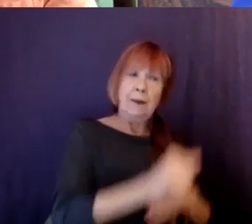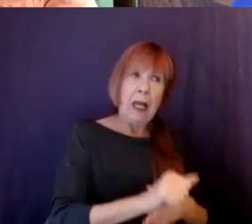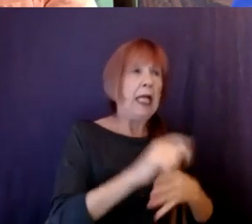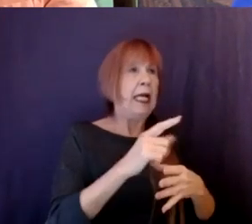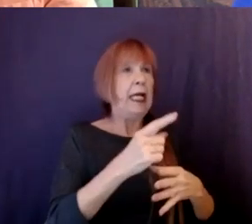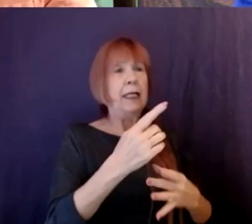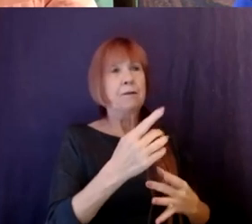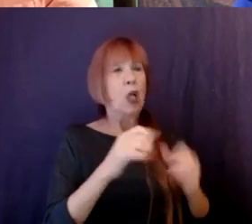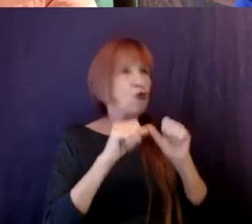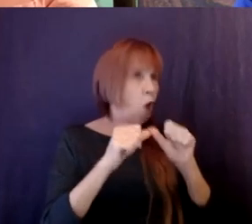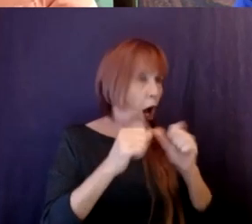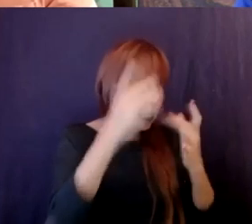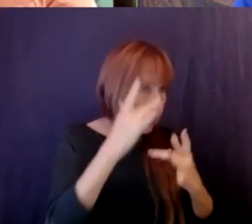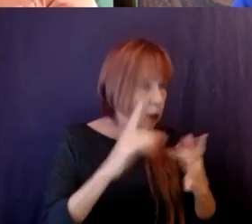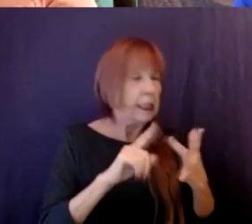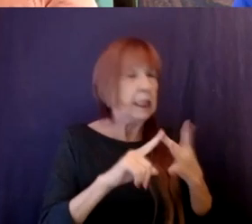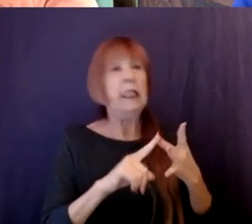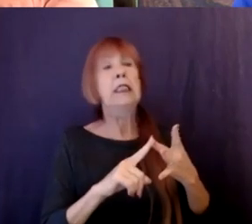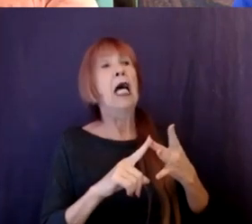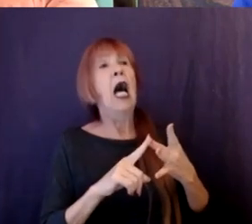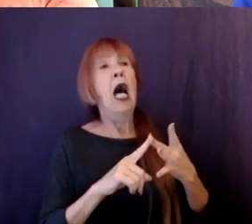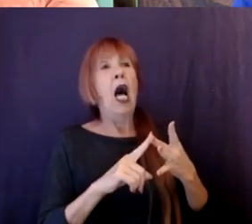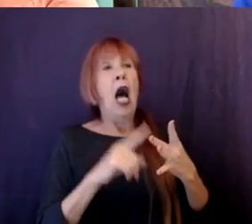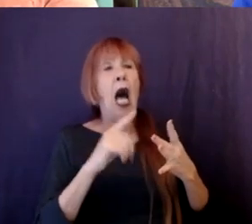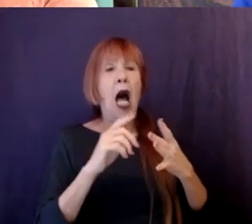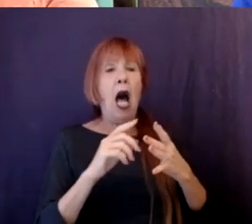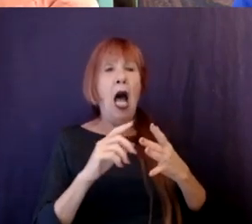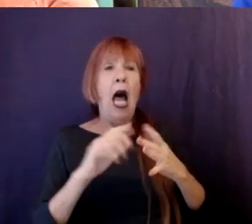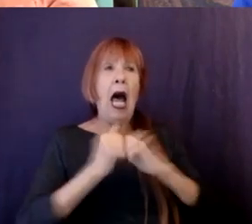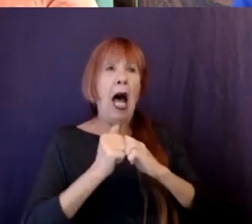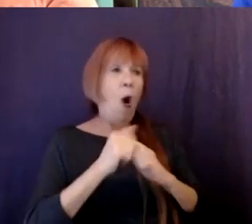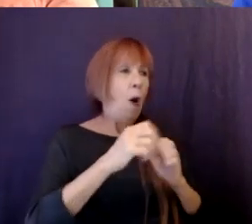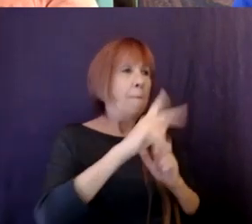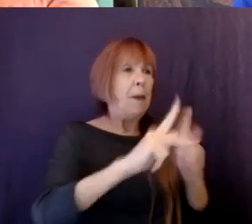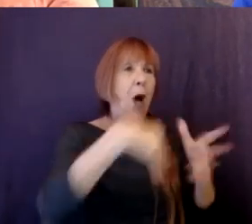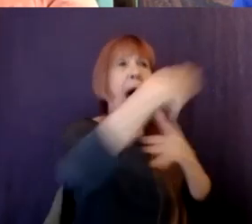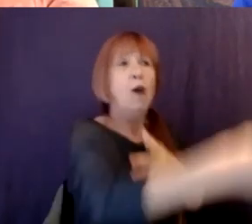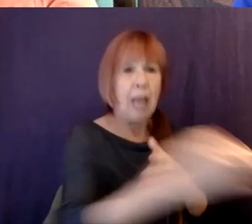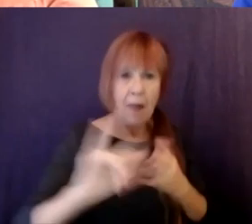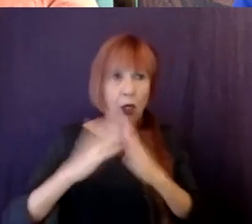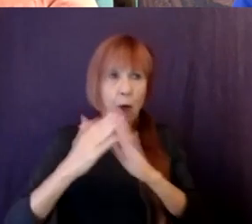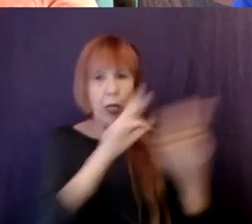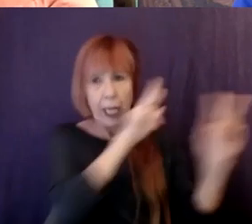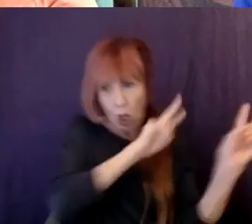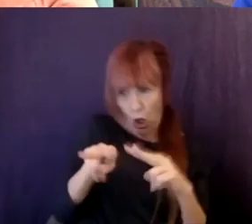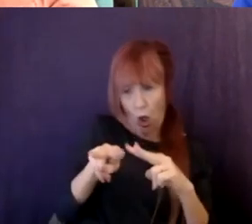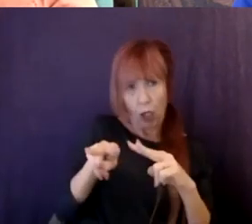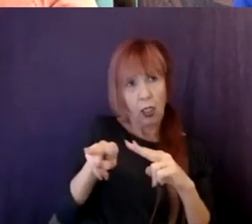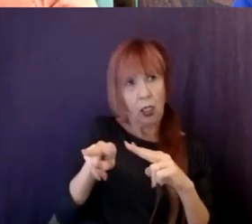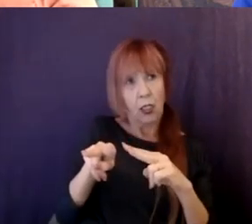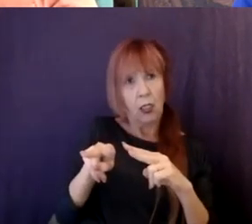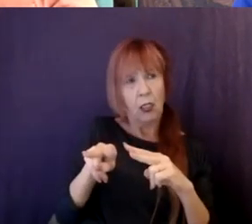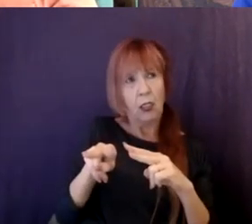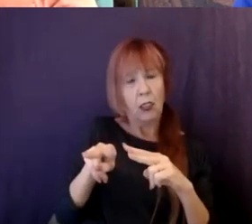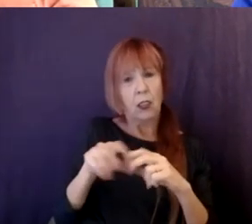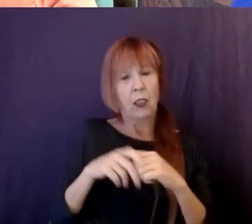or those that are outside the community. Right. And so really after that lunch, I just kind of, I had